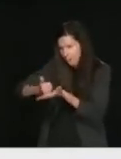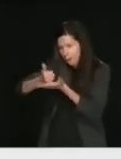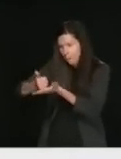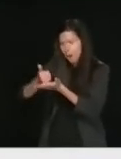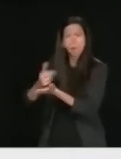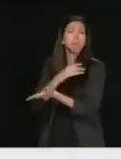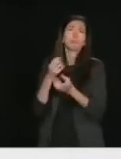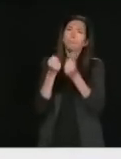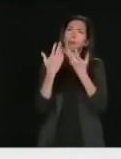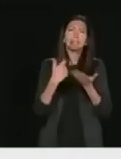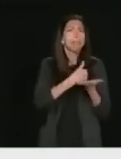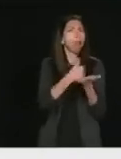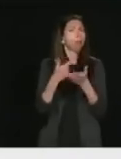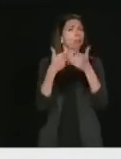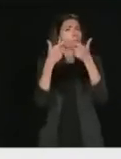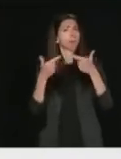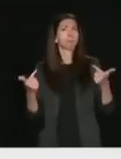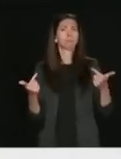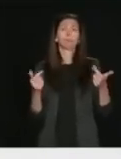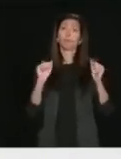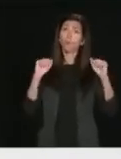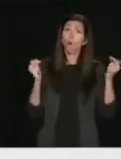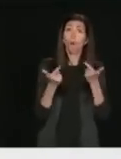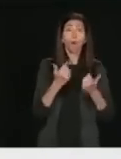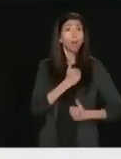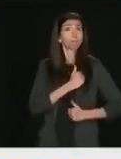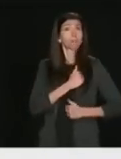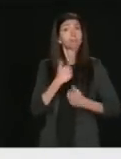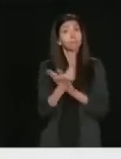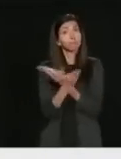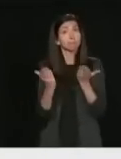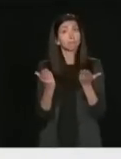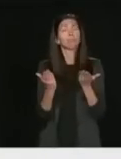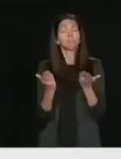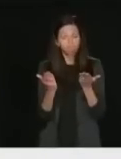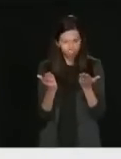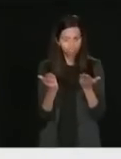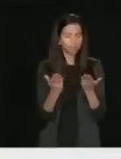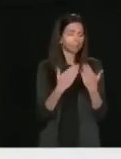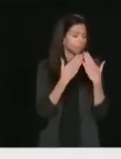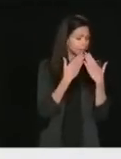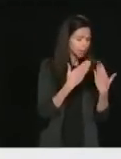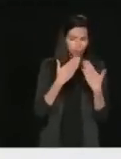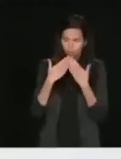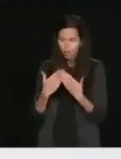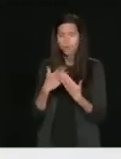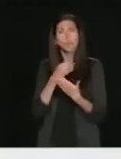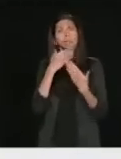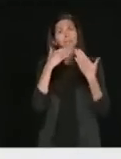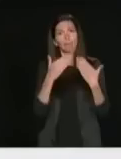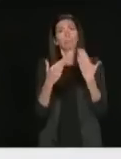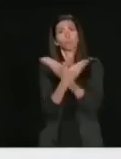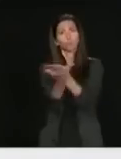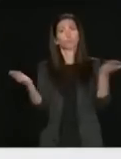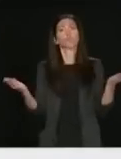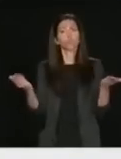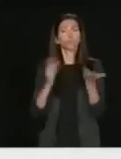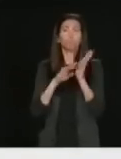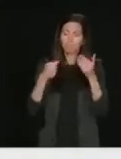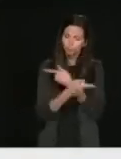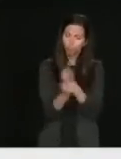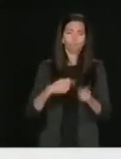everyone who so proudly wears the maple leaf, thank you. You do your country proud today and every